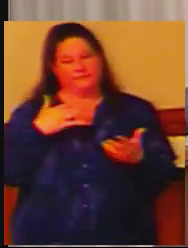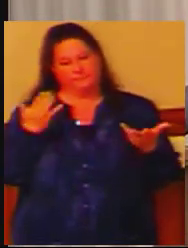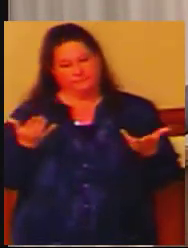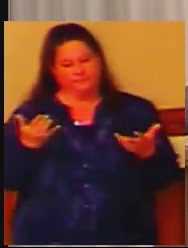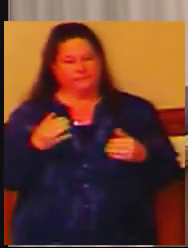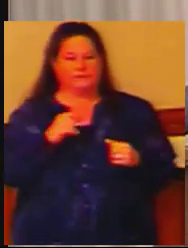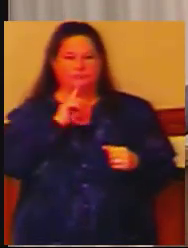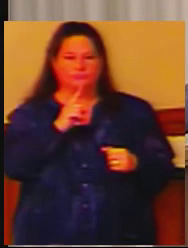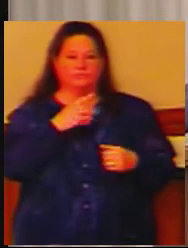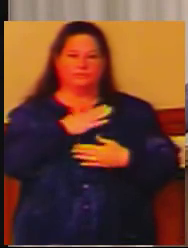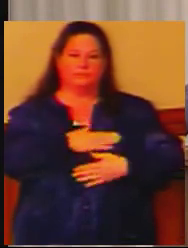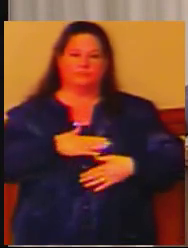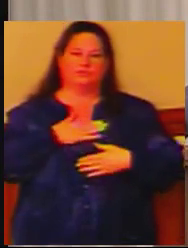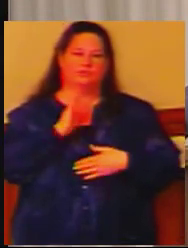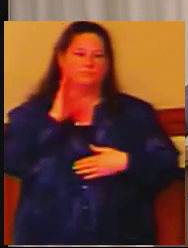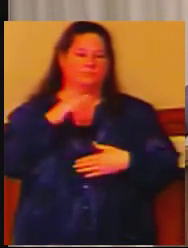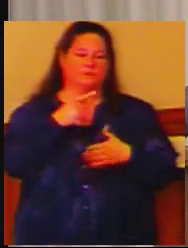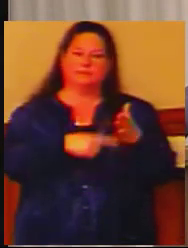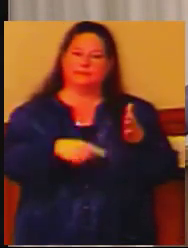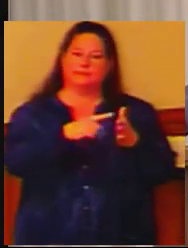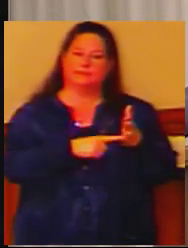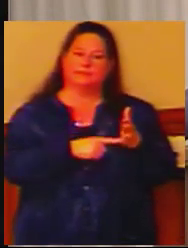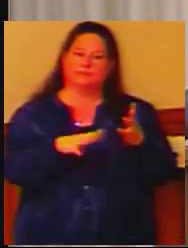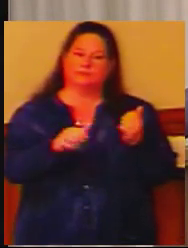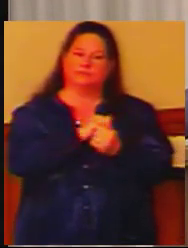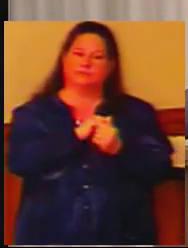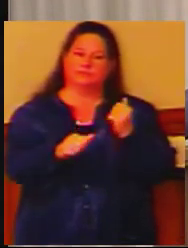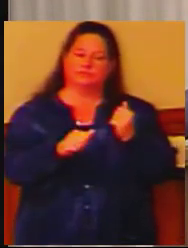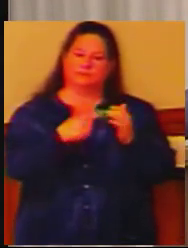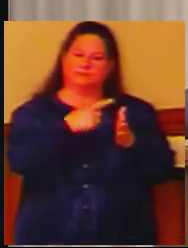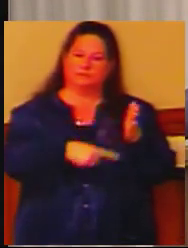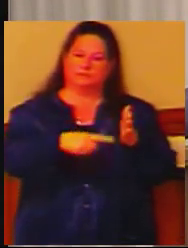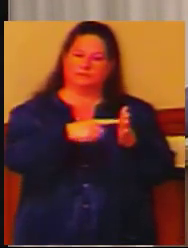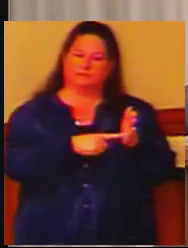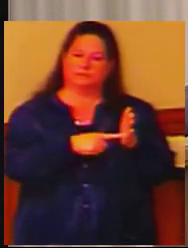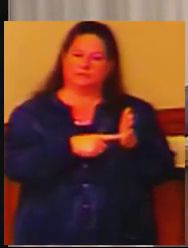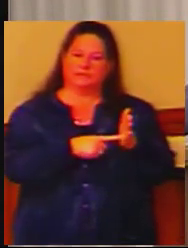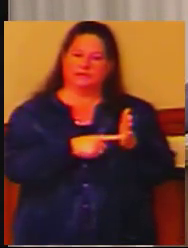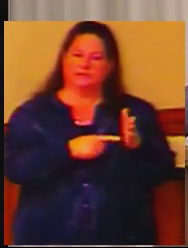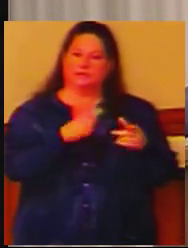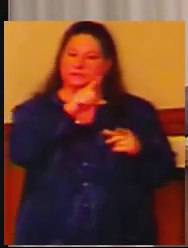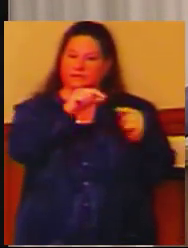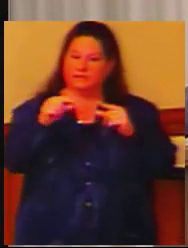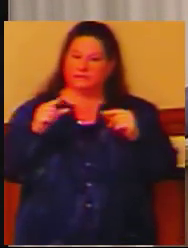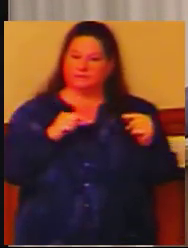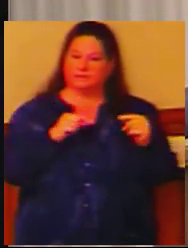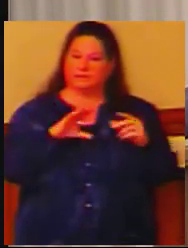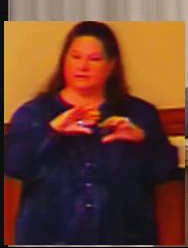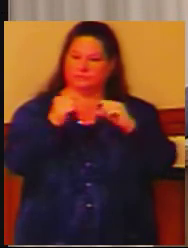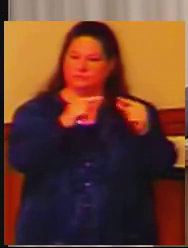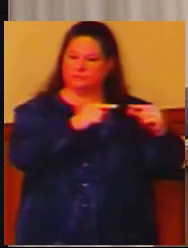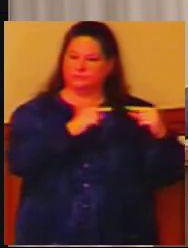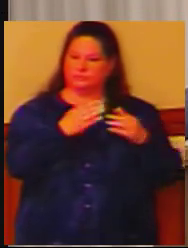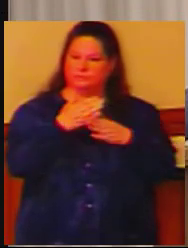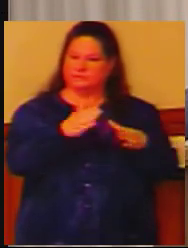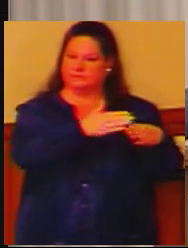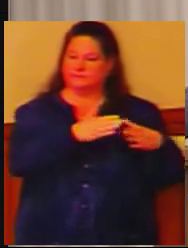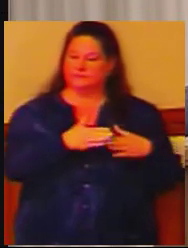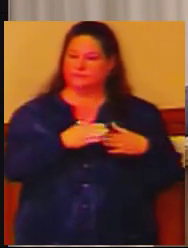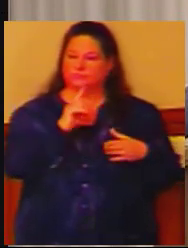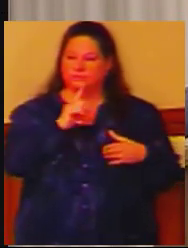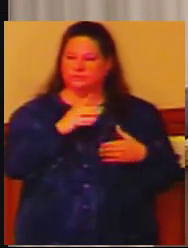True appreciation will eliminate destructive criticism, gossip, and factions. True